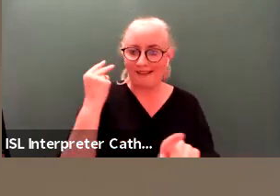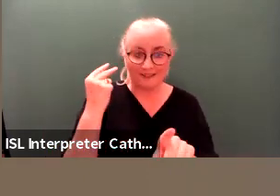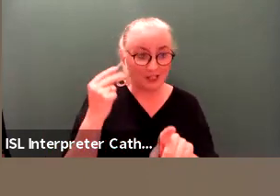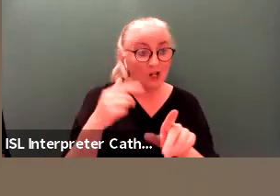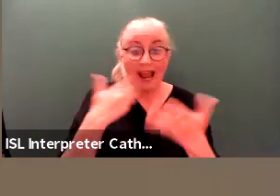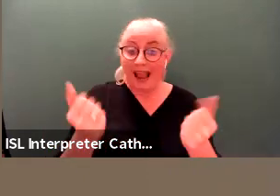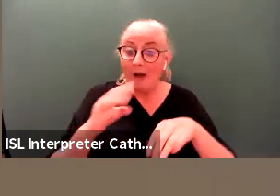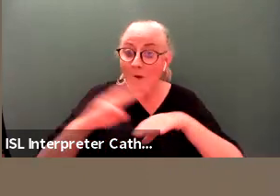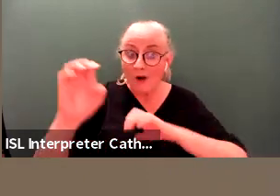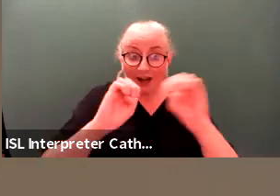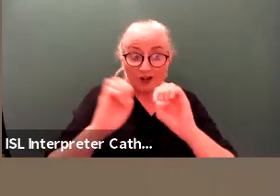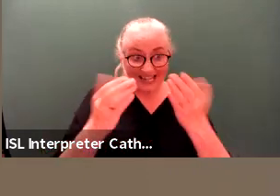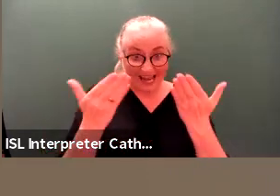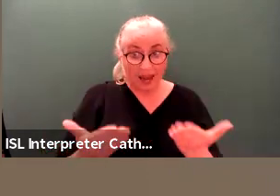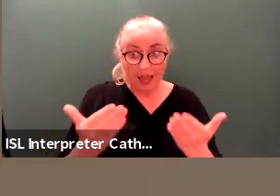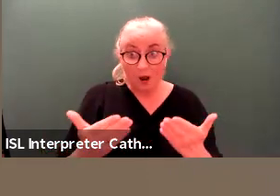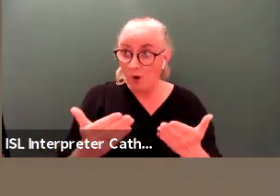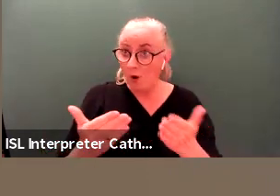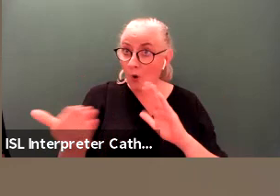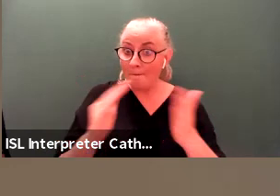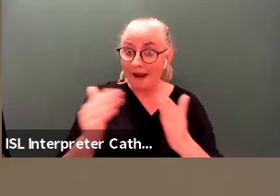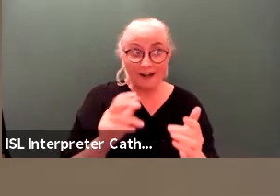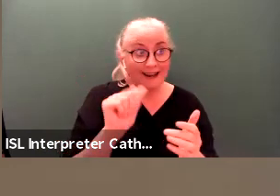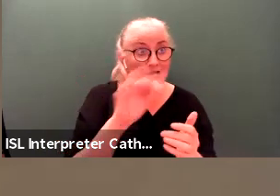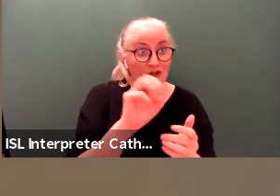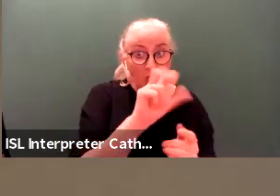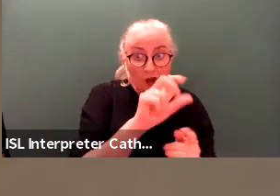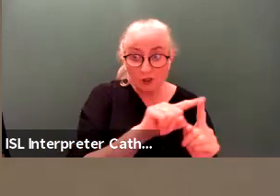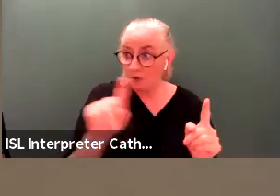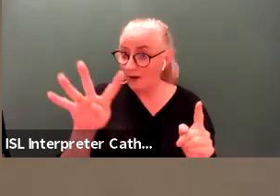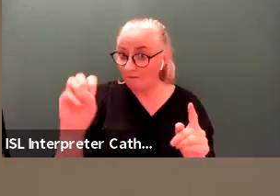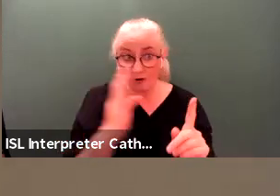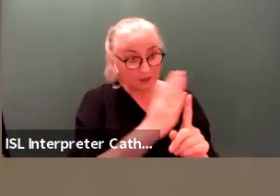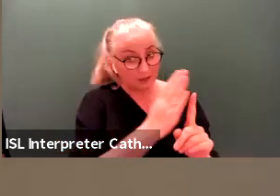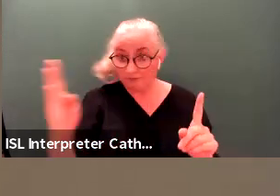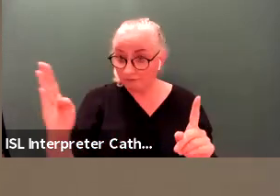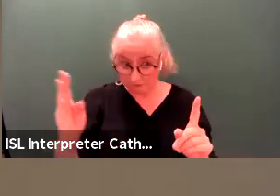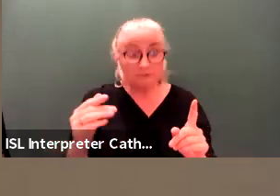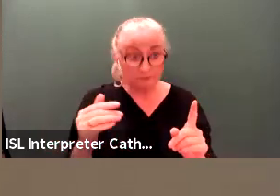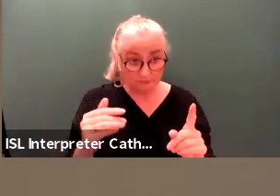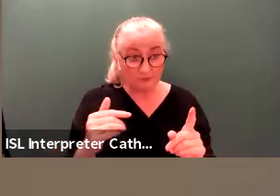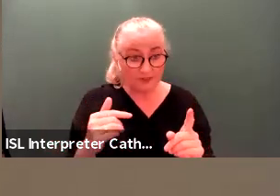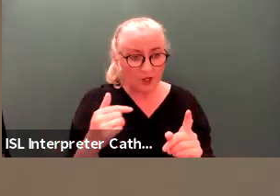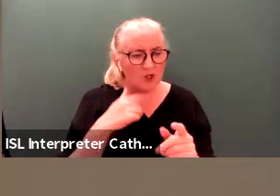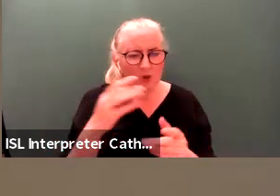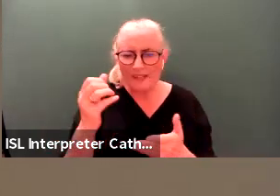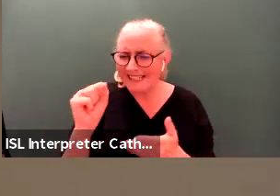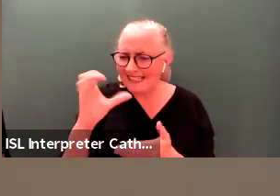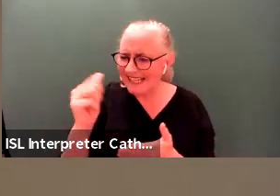energy now than I had throughout my mid 30s and 40s. And I had, what are those scans called?